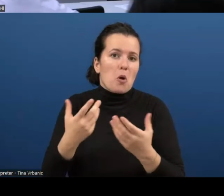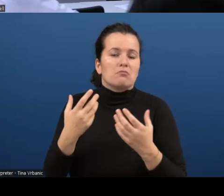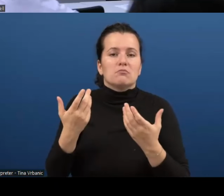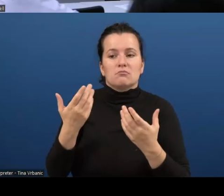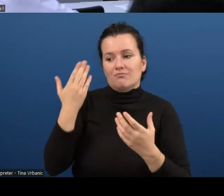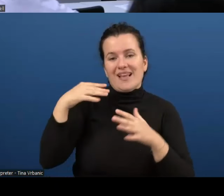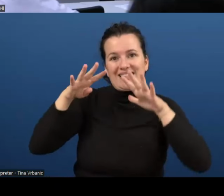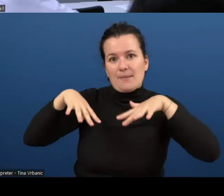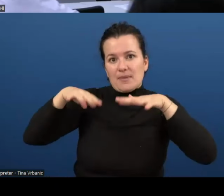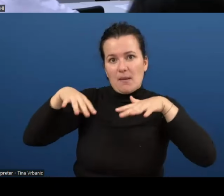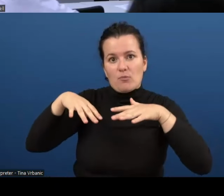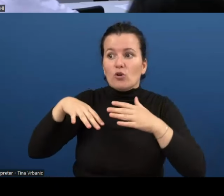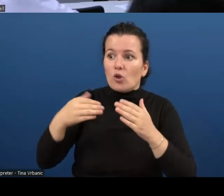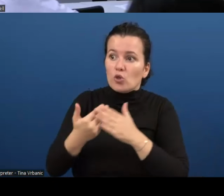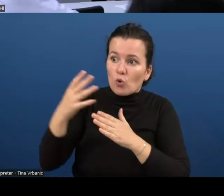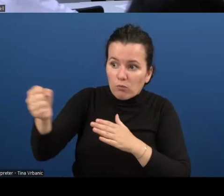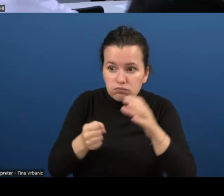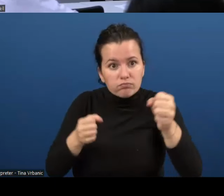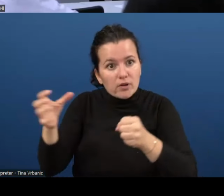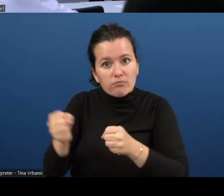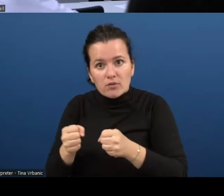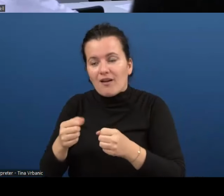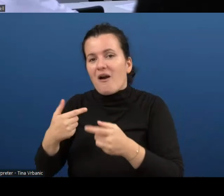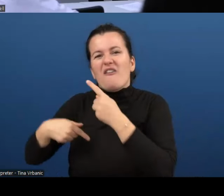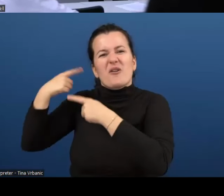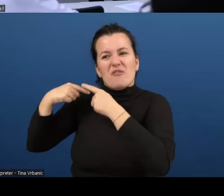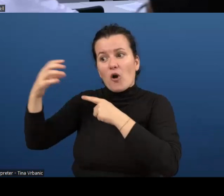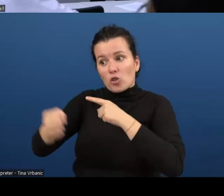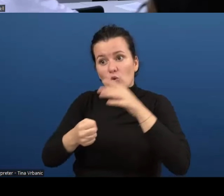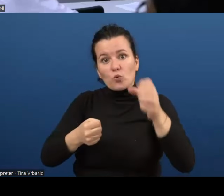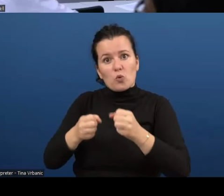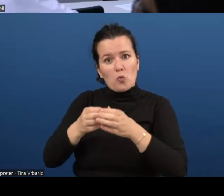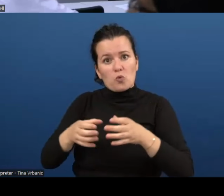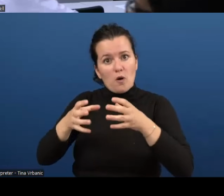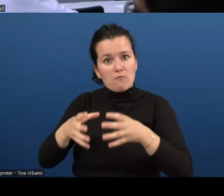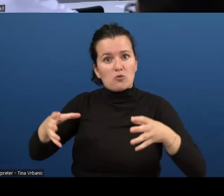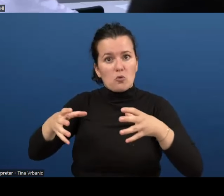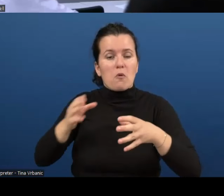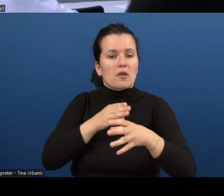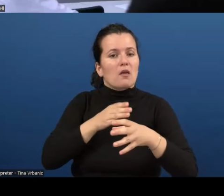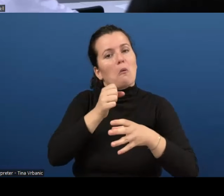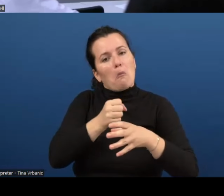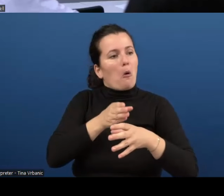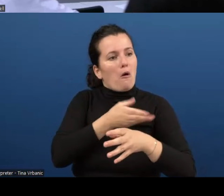some old students are still there. And it's really nice group of students to work with.